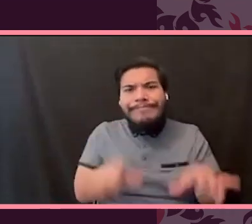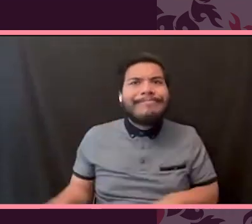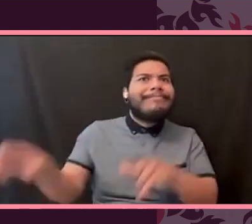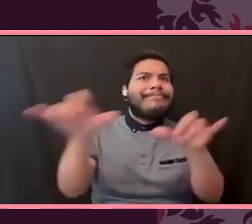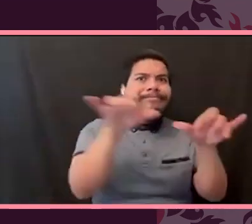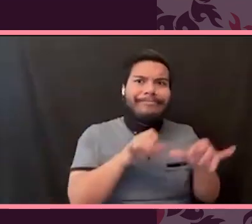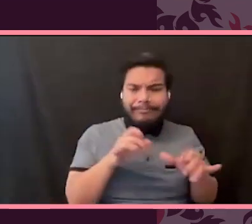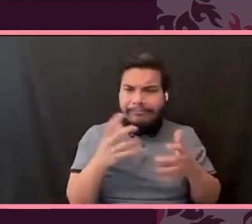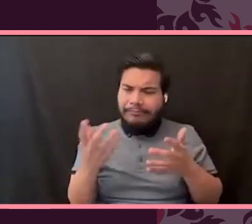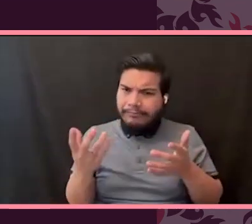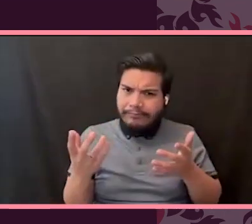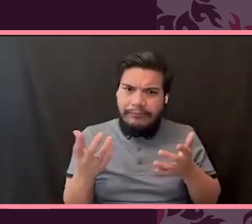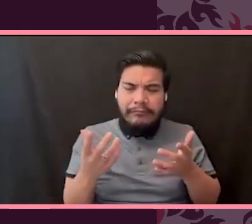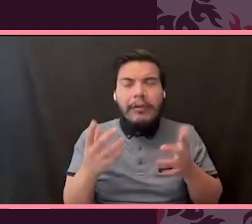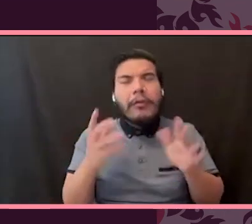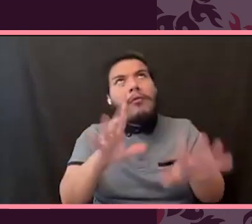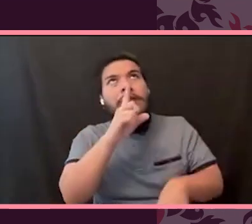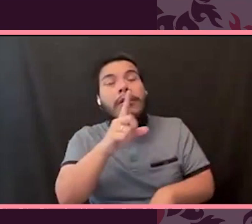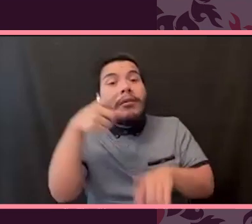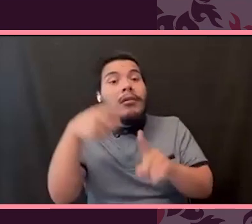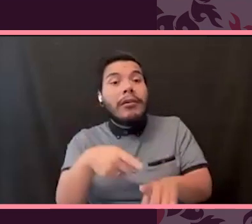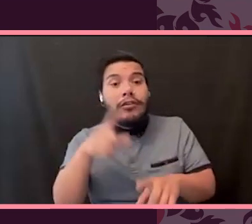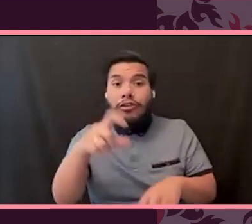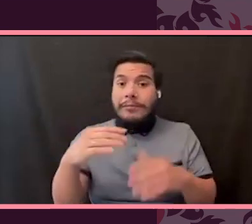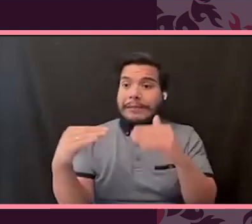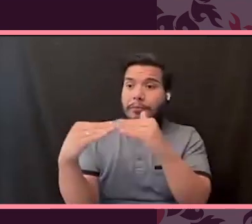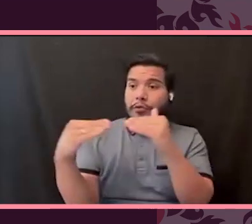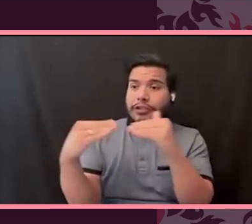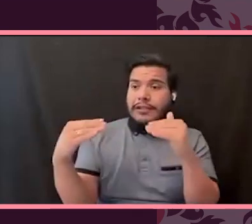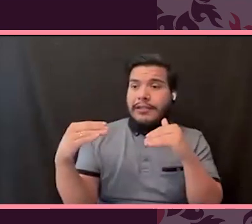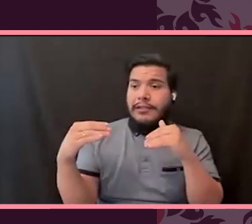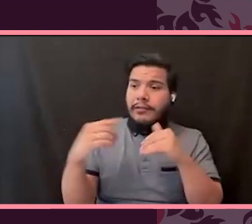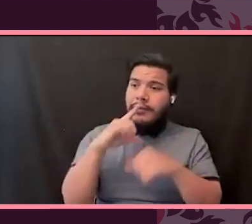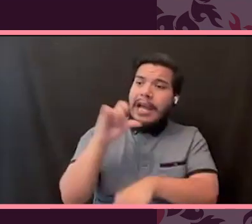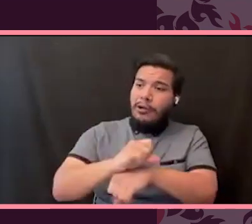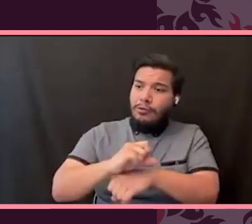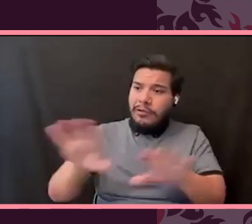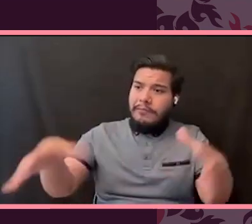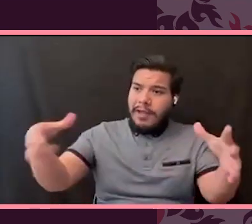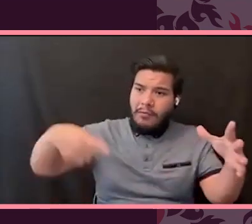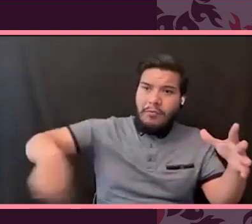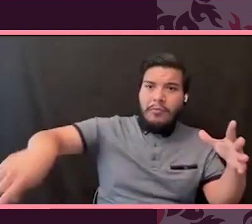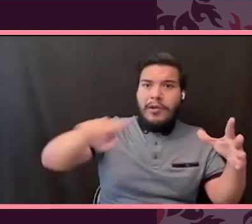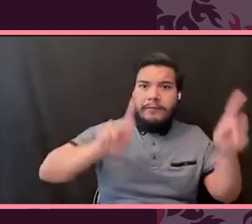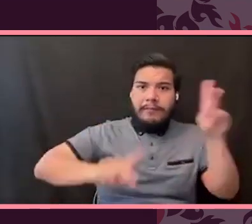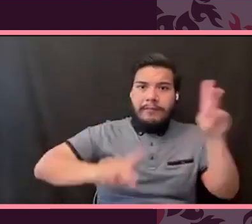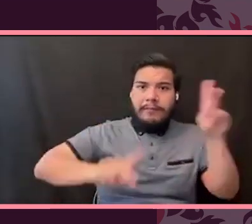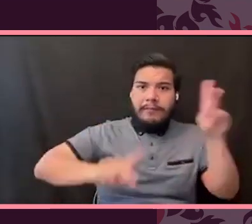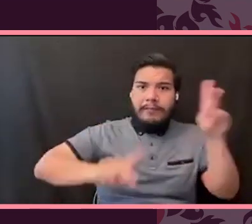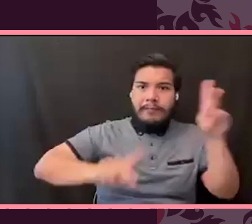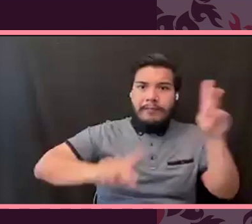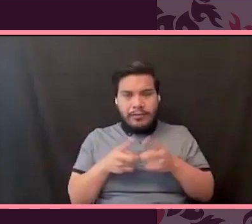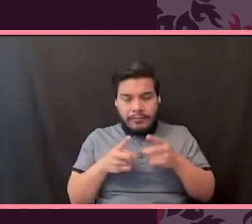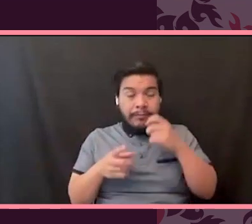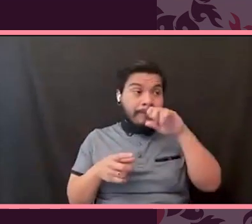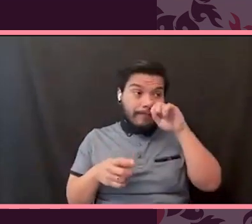rather like it should be proportionate to the actual amount of people in our district. And I think a lot